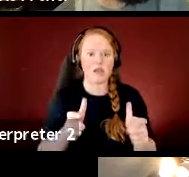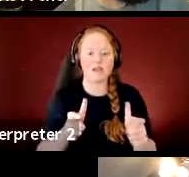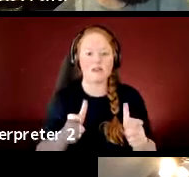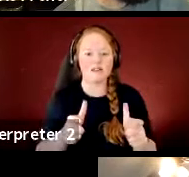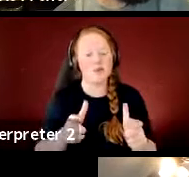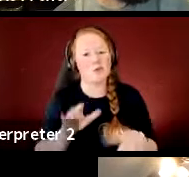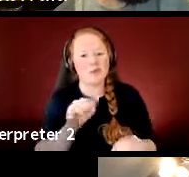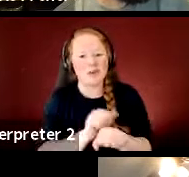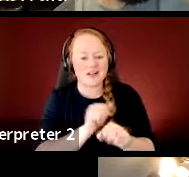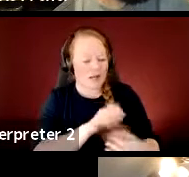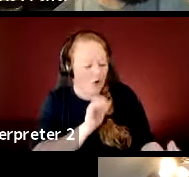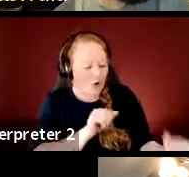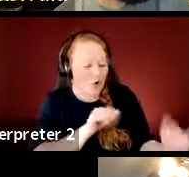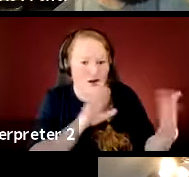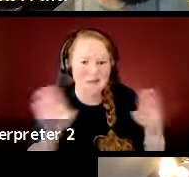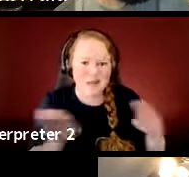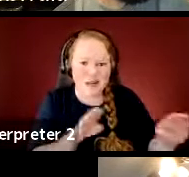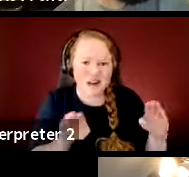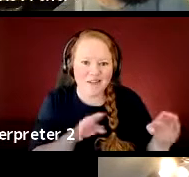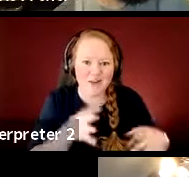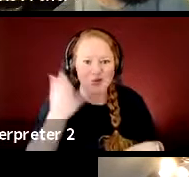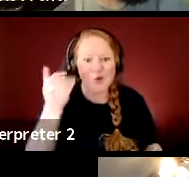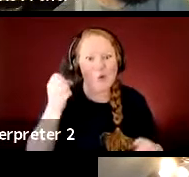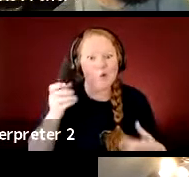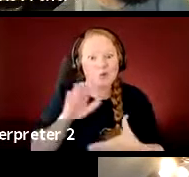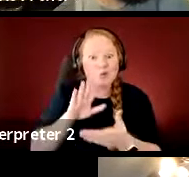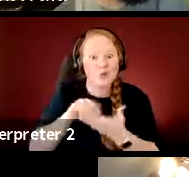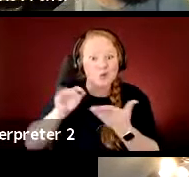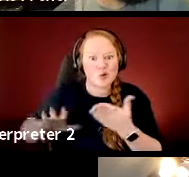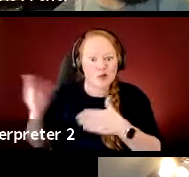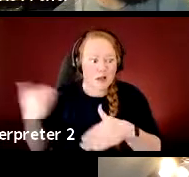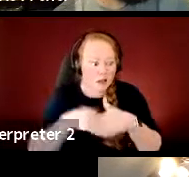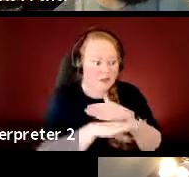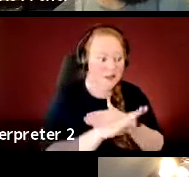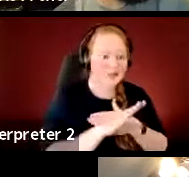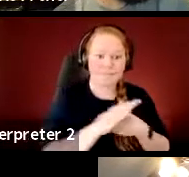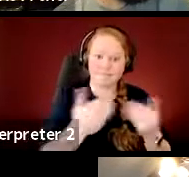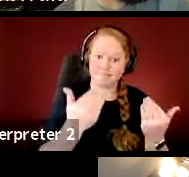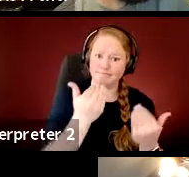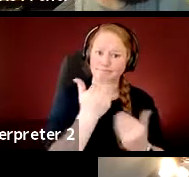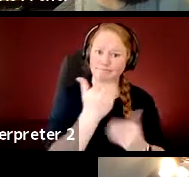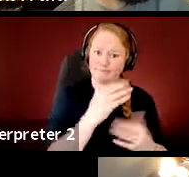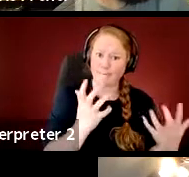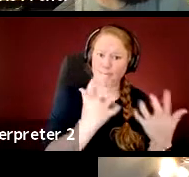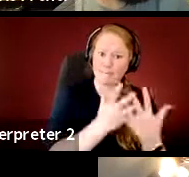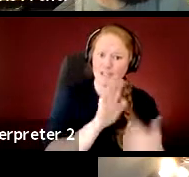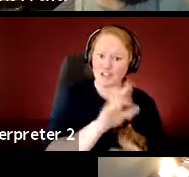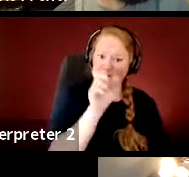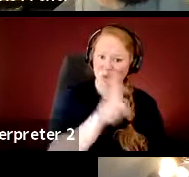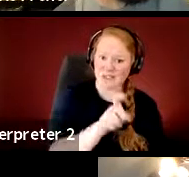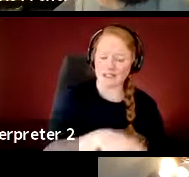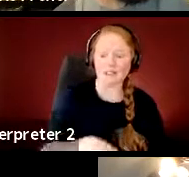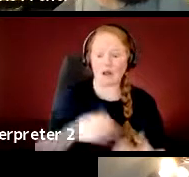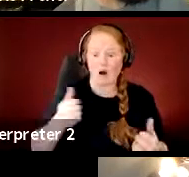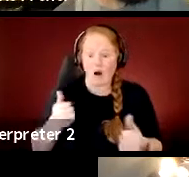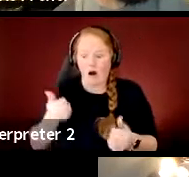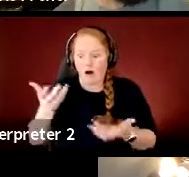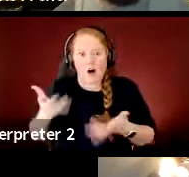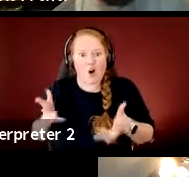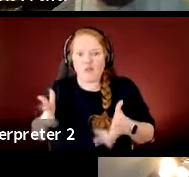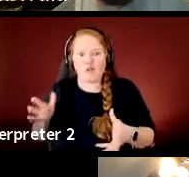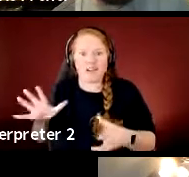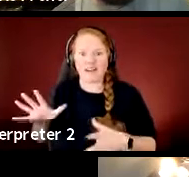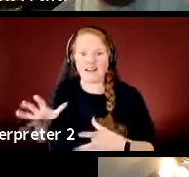children are coming in from not getting what they need and what they're accustomed to. They're already coming from environments where they're living in at-risk environments.